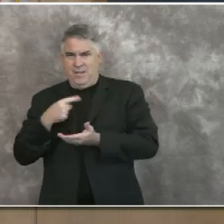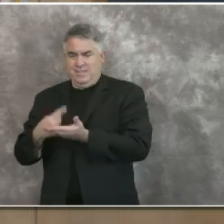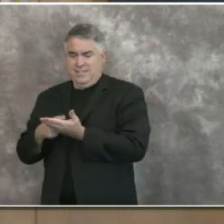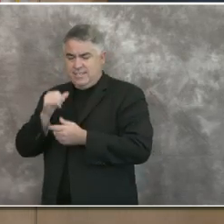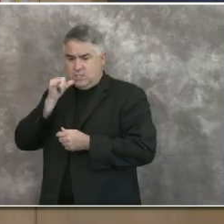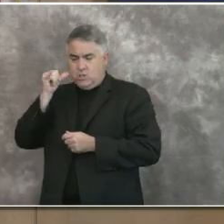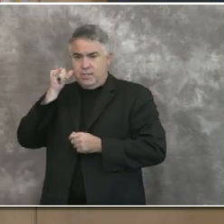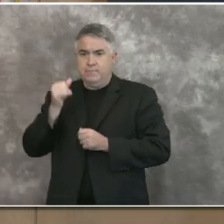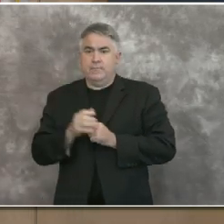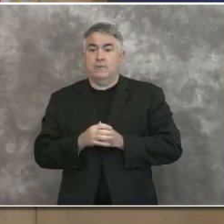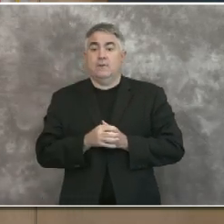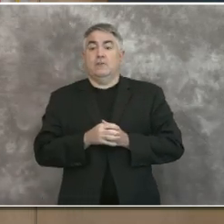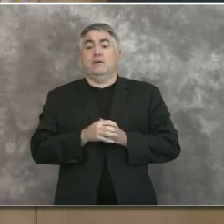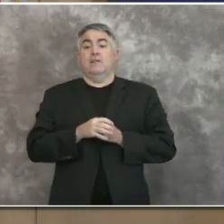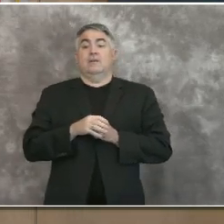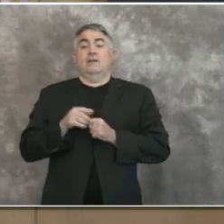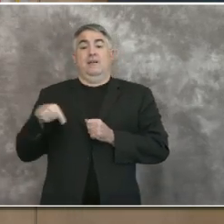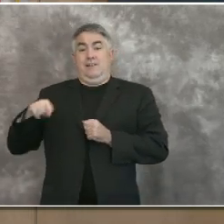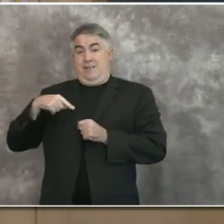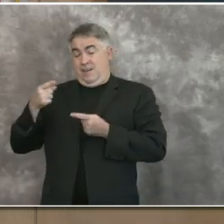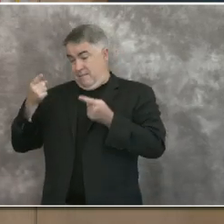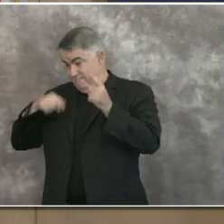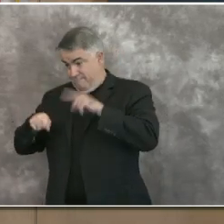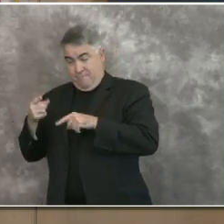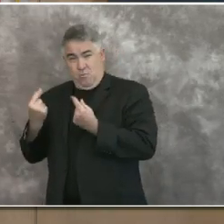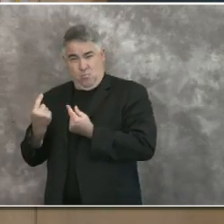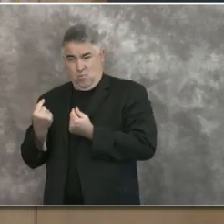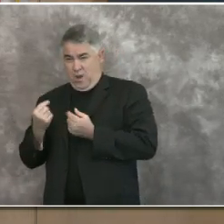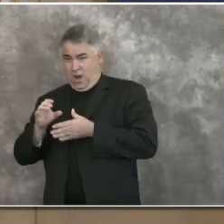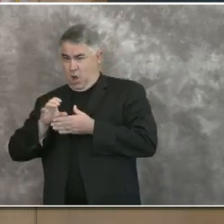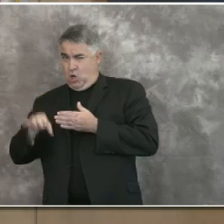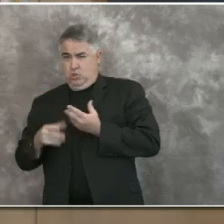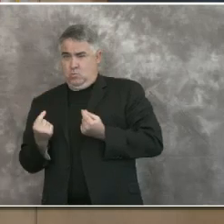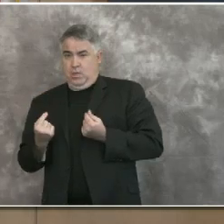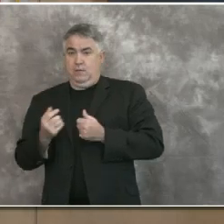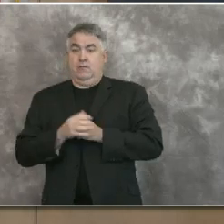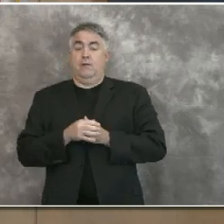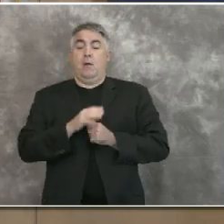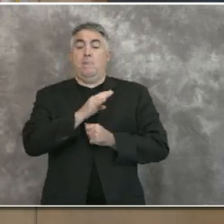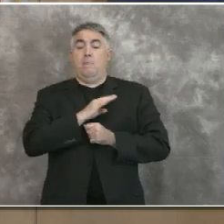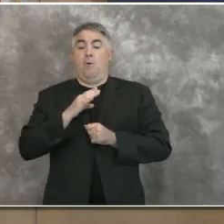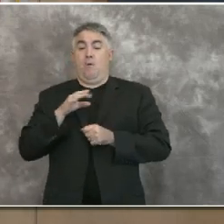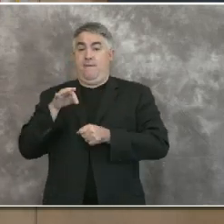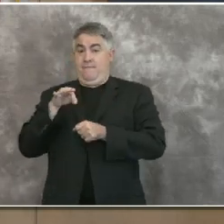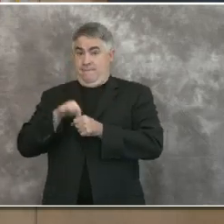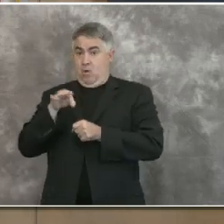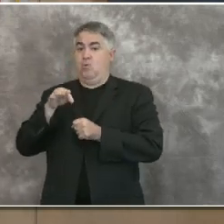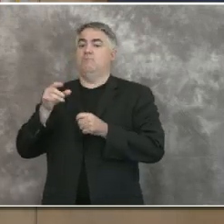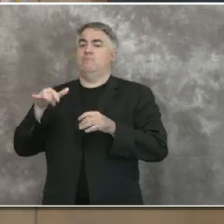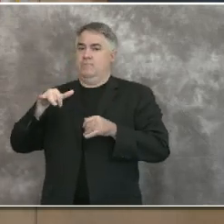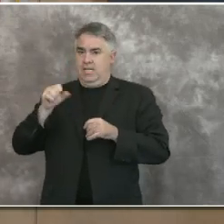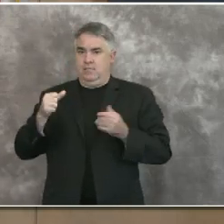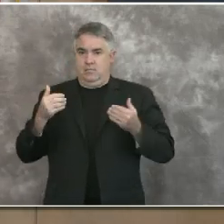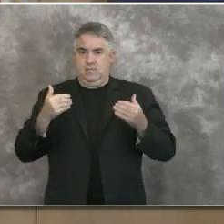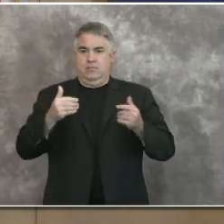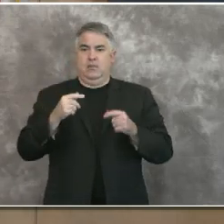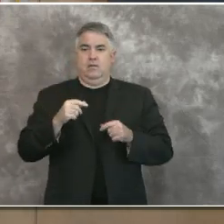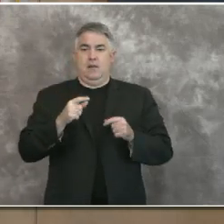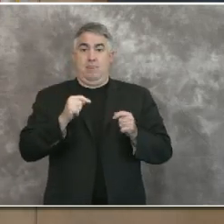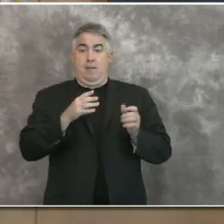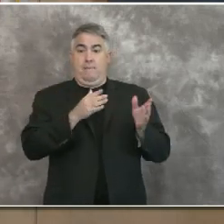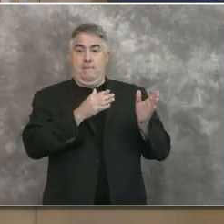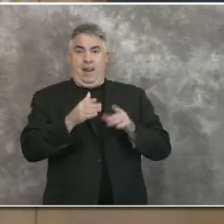what the consequences of some of those actions are. First, our board voted yesterday to move forward with a plan to accelerate